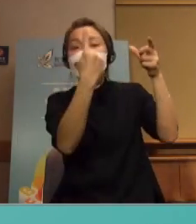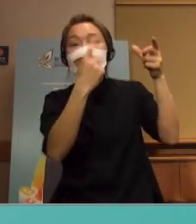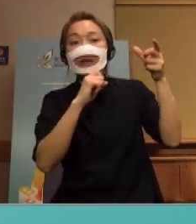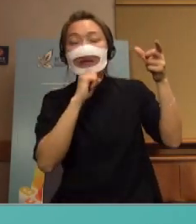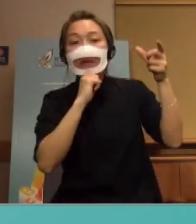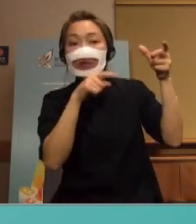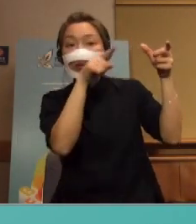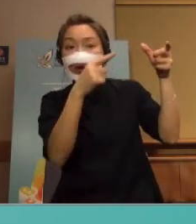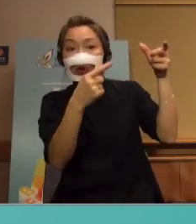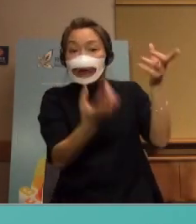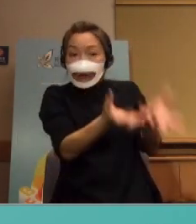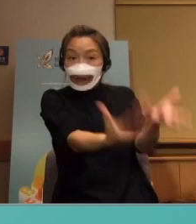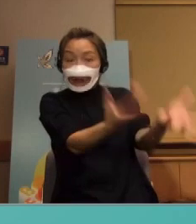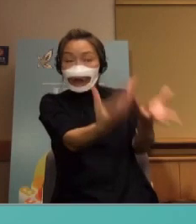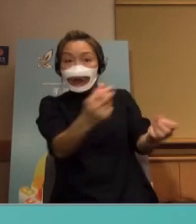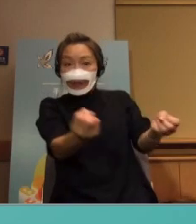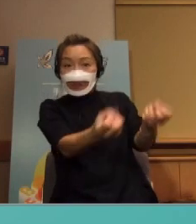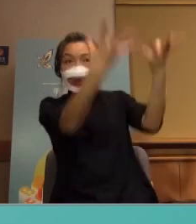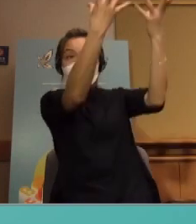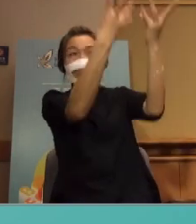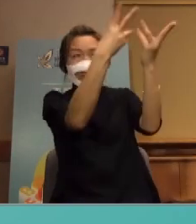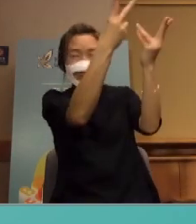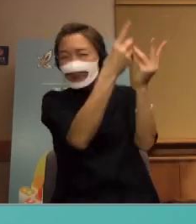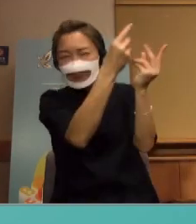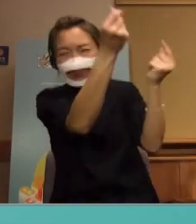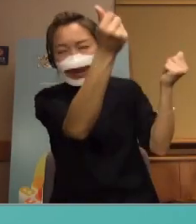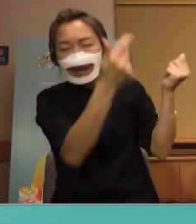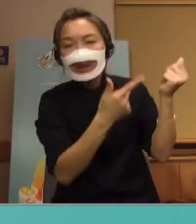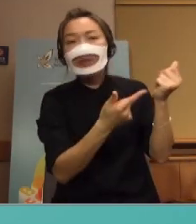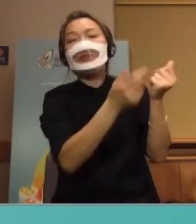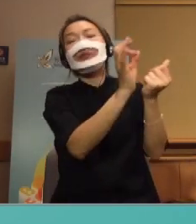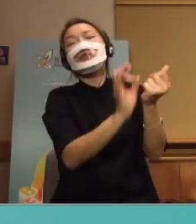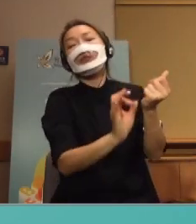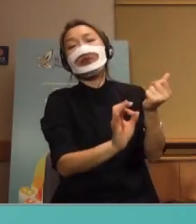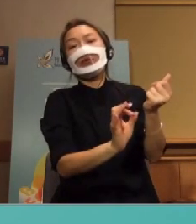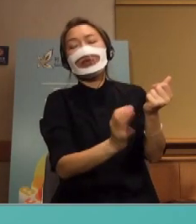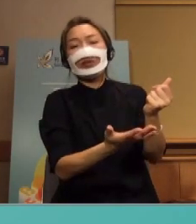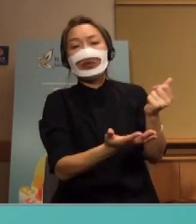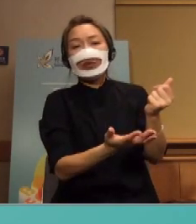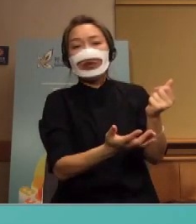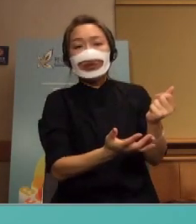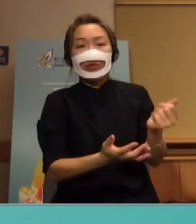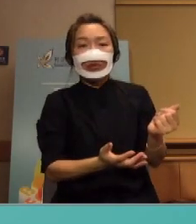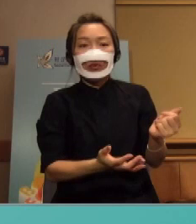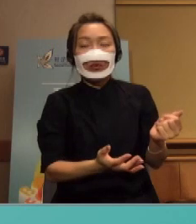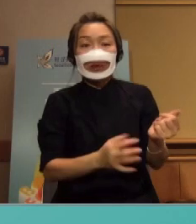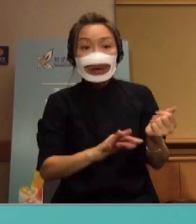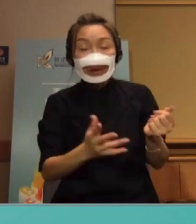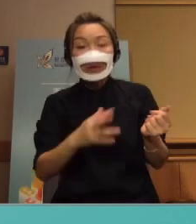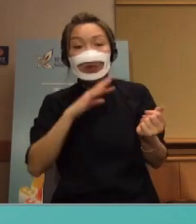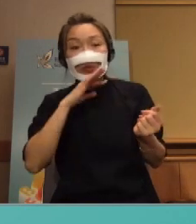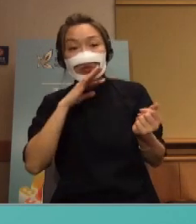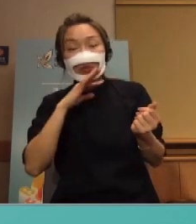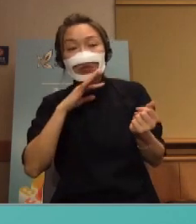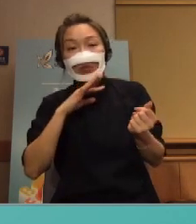your trees become more lush. So it's kind of creating a way for the offline world and the digital world to sort of talk to each other. We've been very